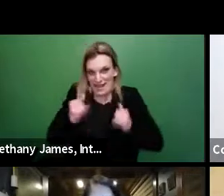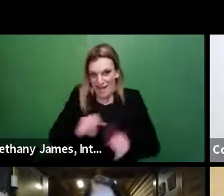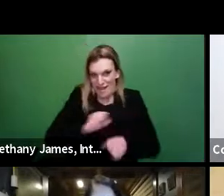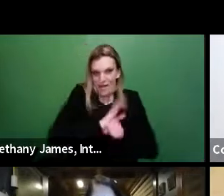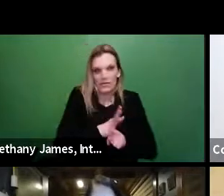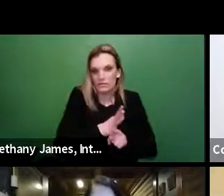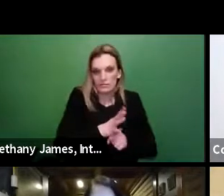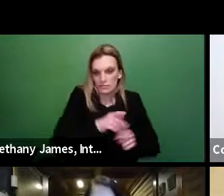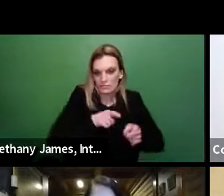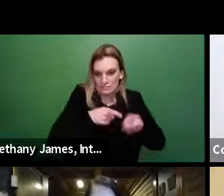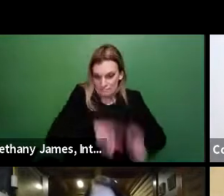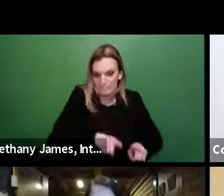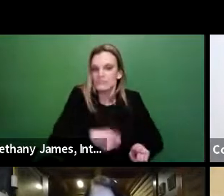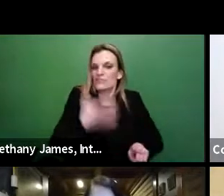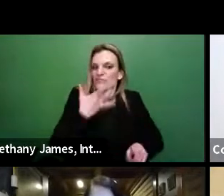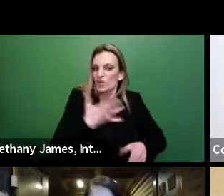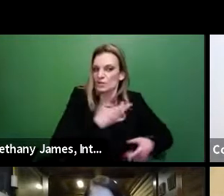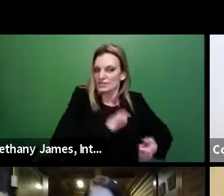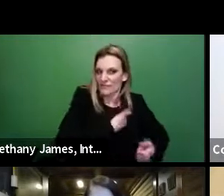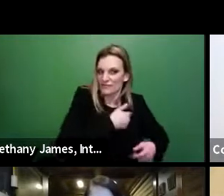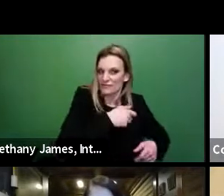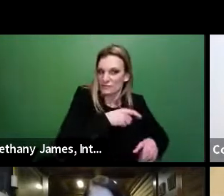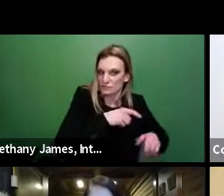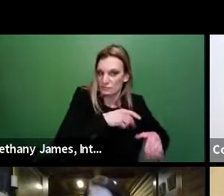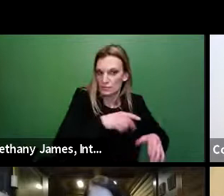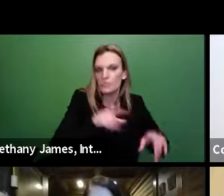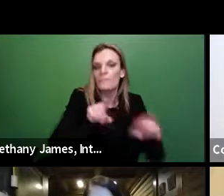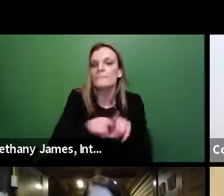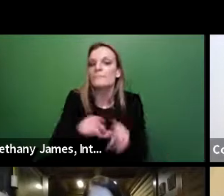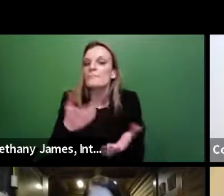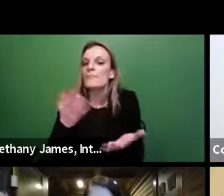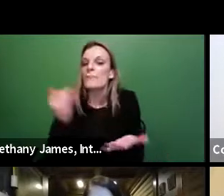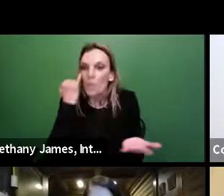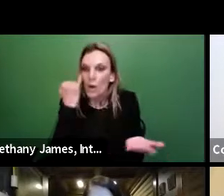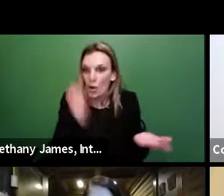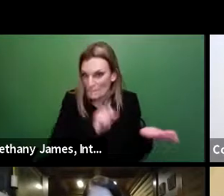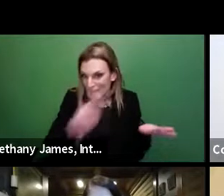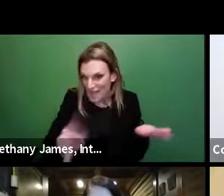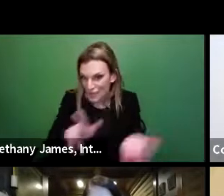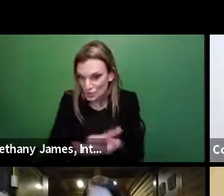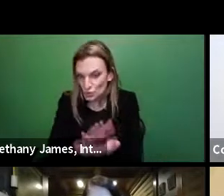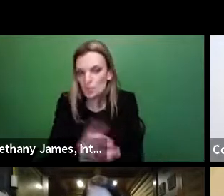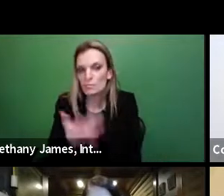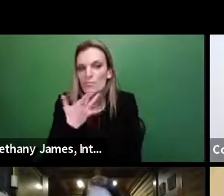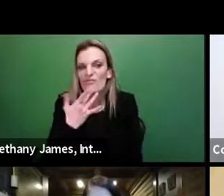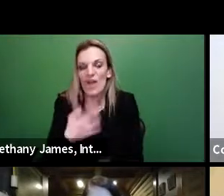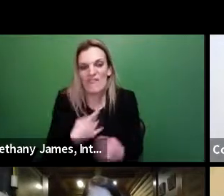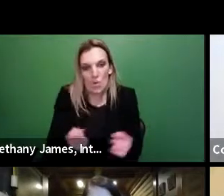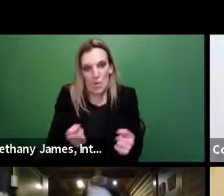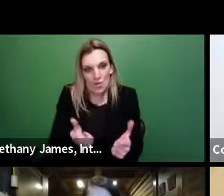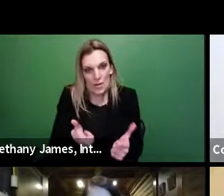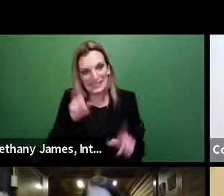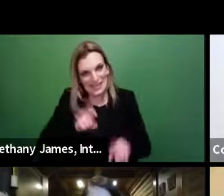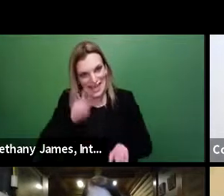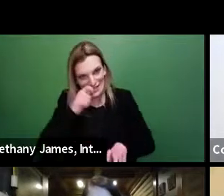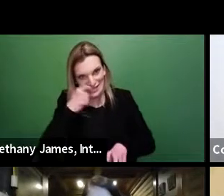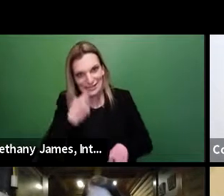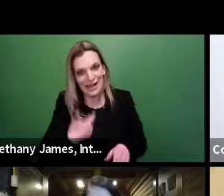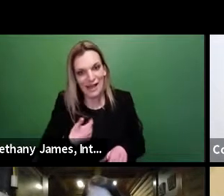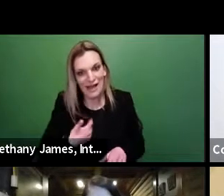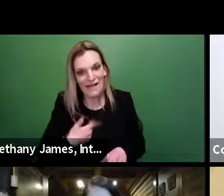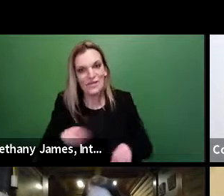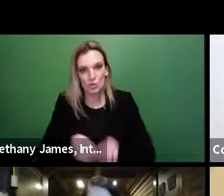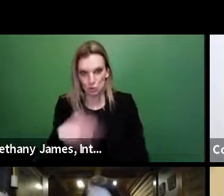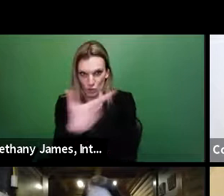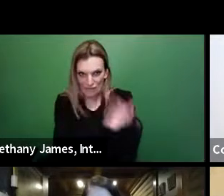is rapid testing. They would like to see rapid testing in childcare spaces, widespread vaccination,